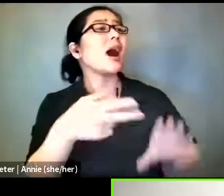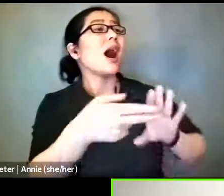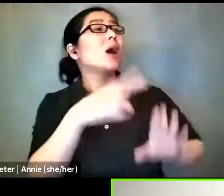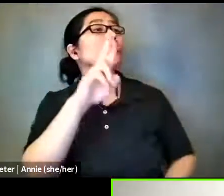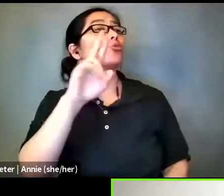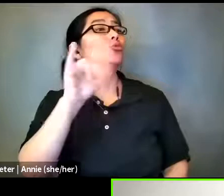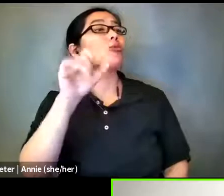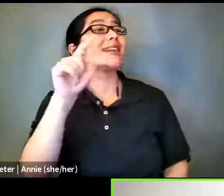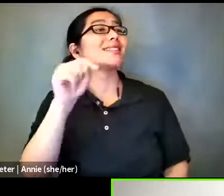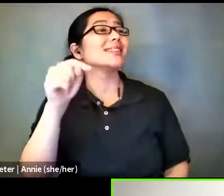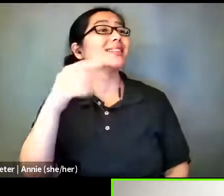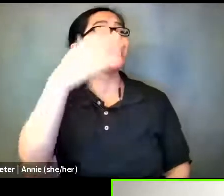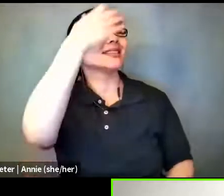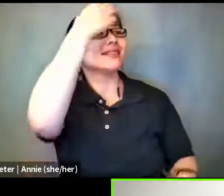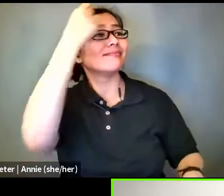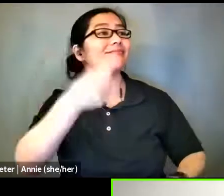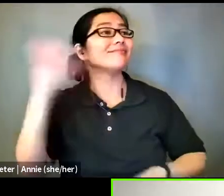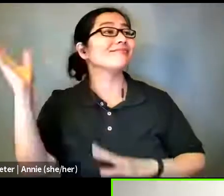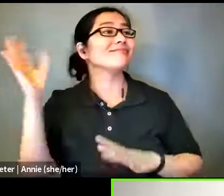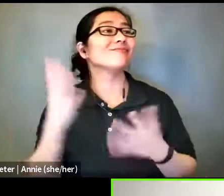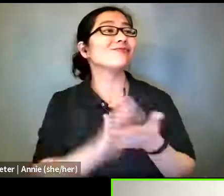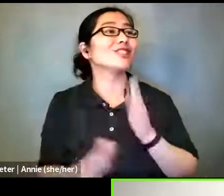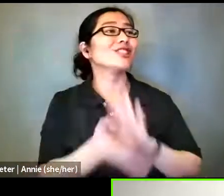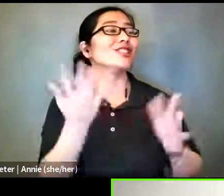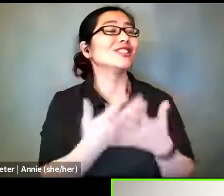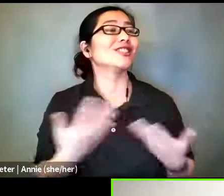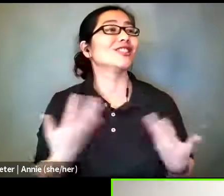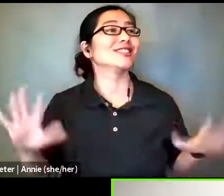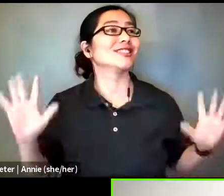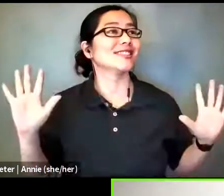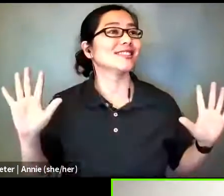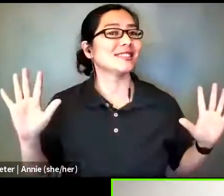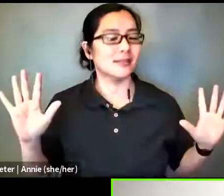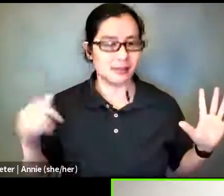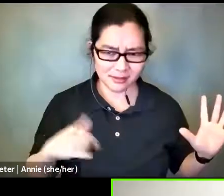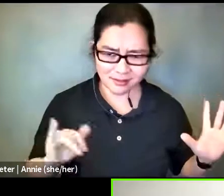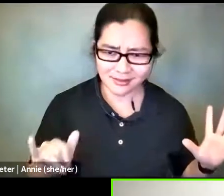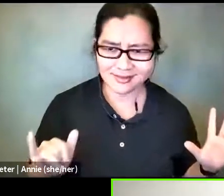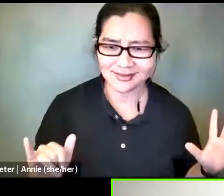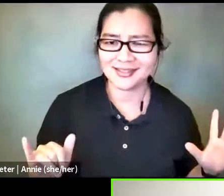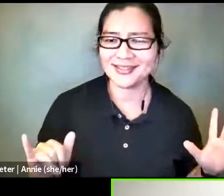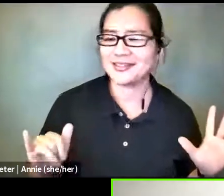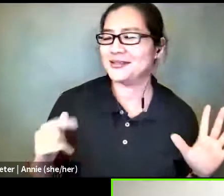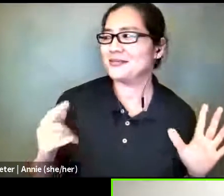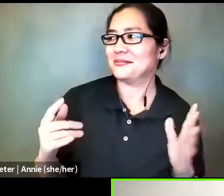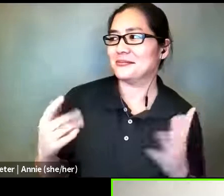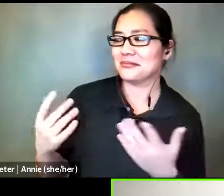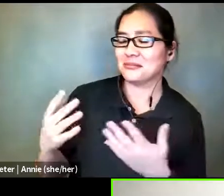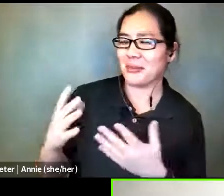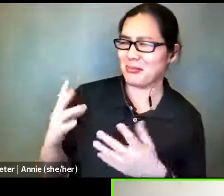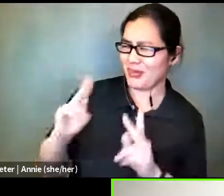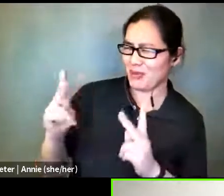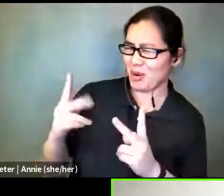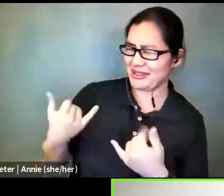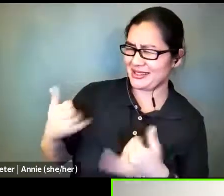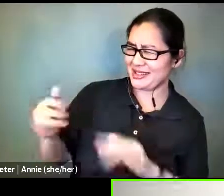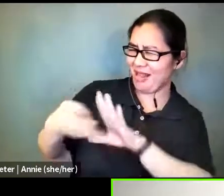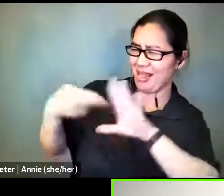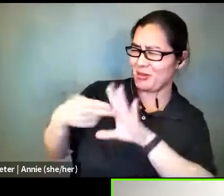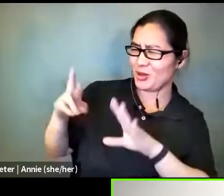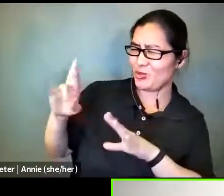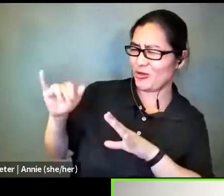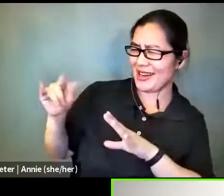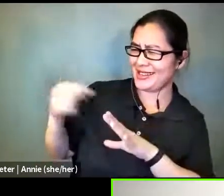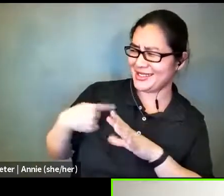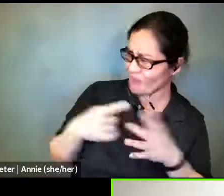I'm racist. The action, the behavior is racist. There's always an opportunity for you to change that. Now, if you keep doing